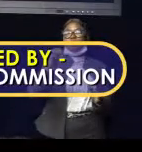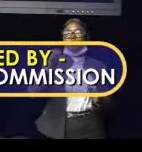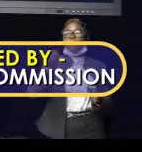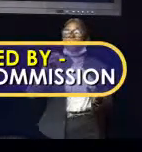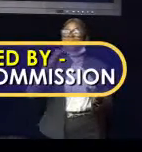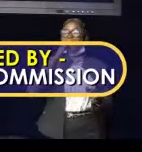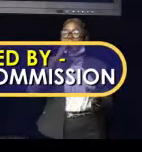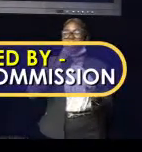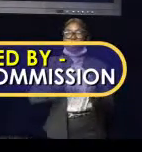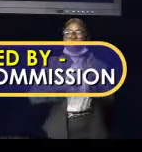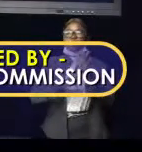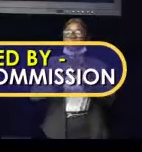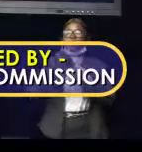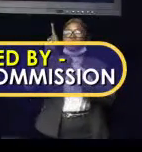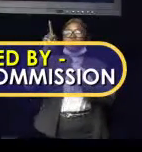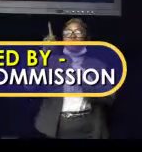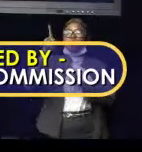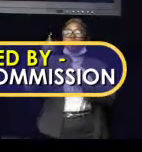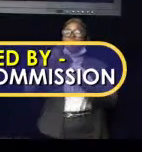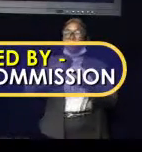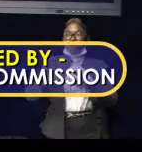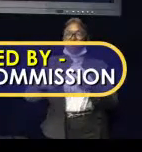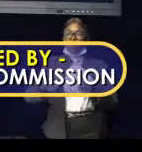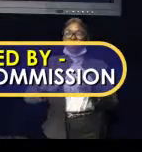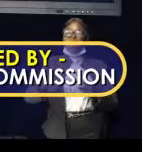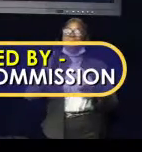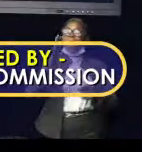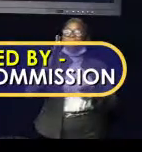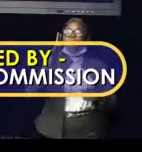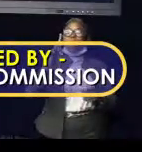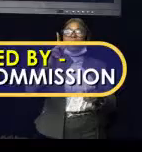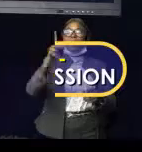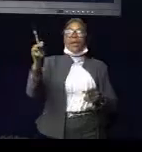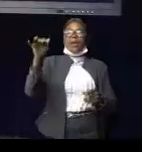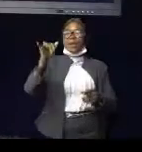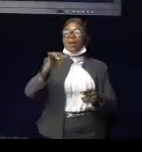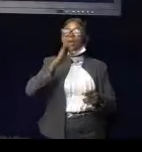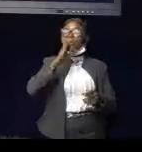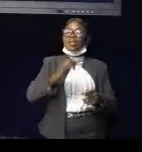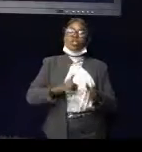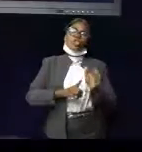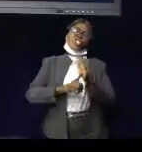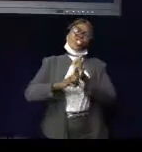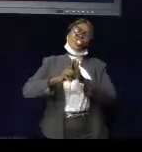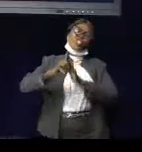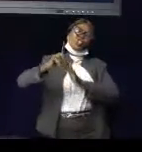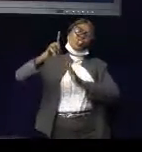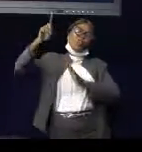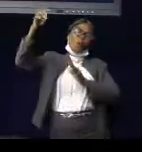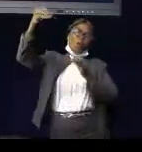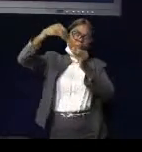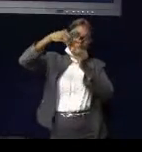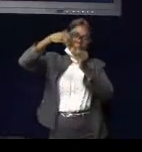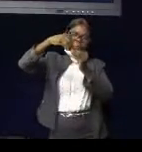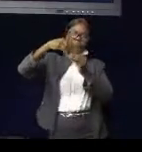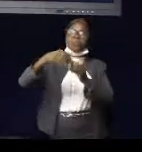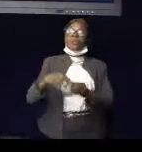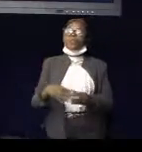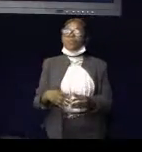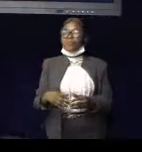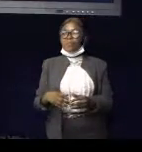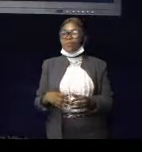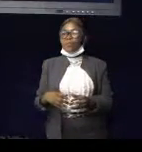tall, but Buki is taller. Tom is tall, but Buki is what?